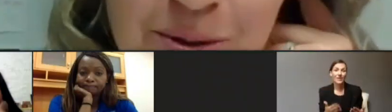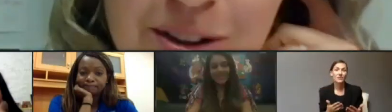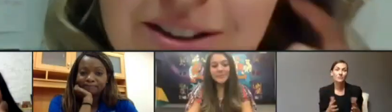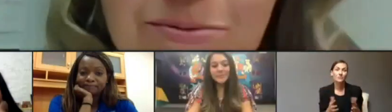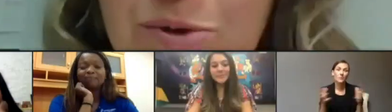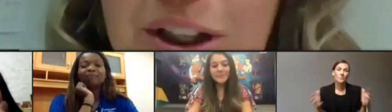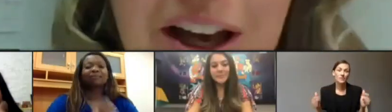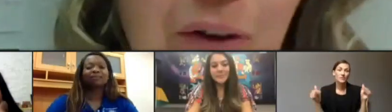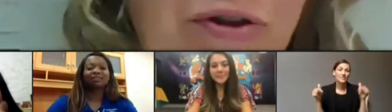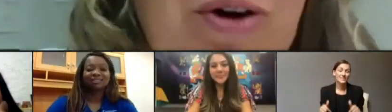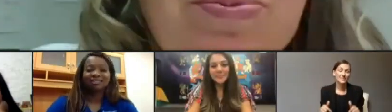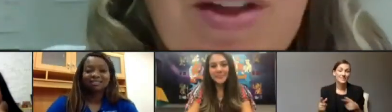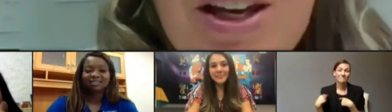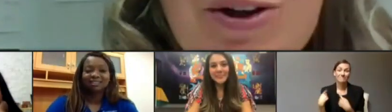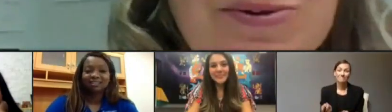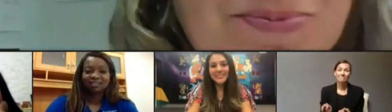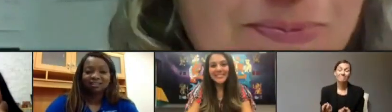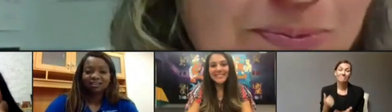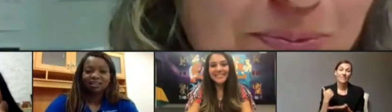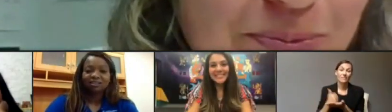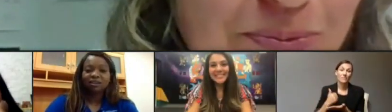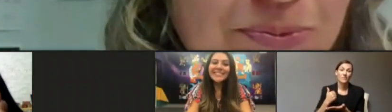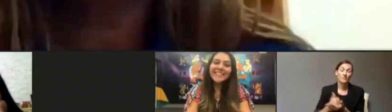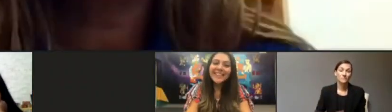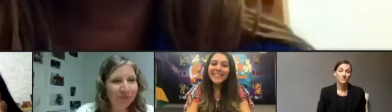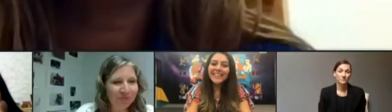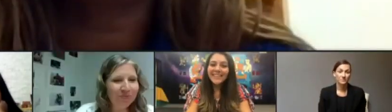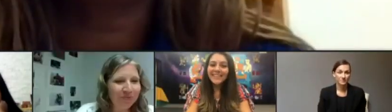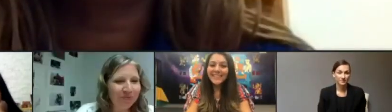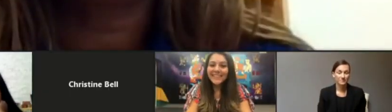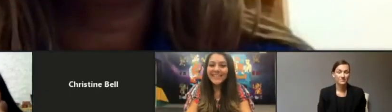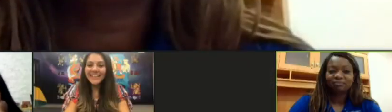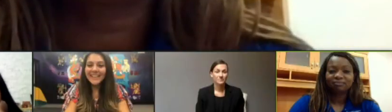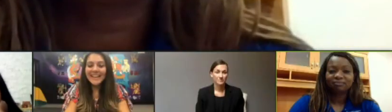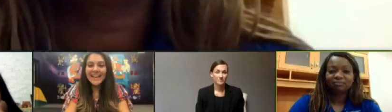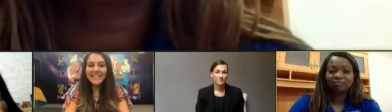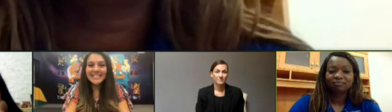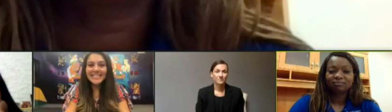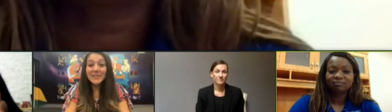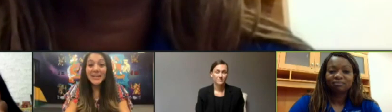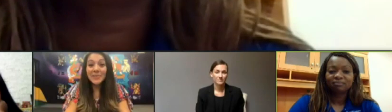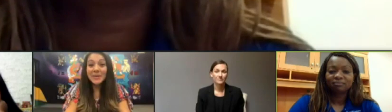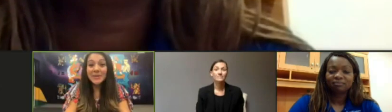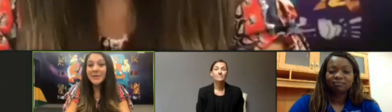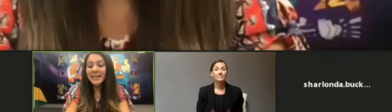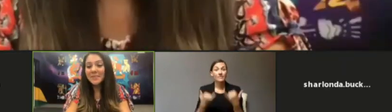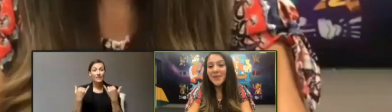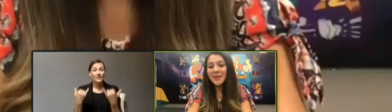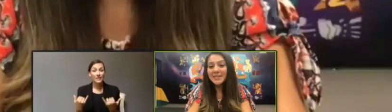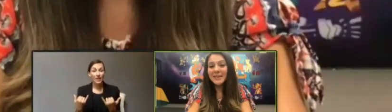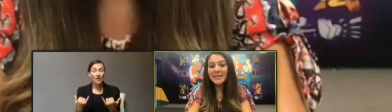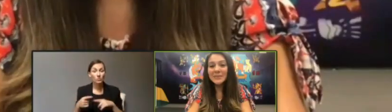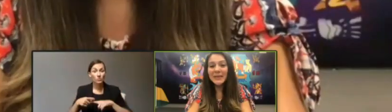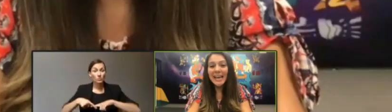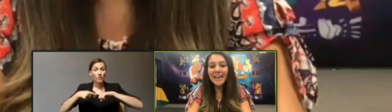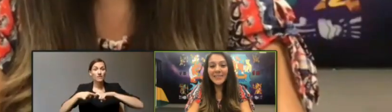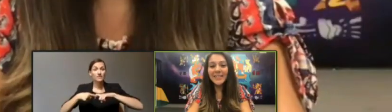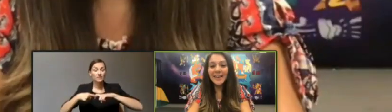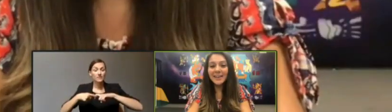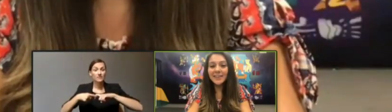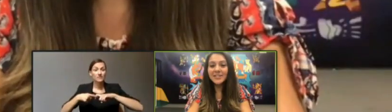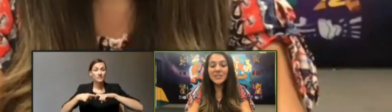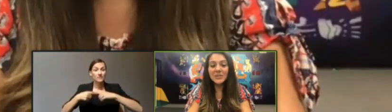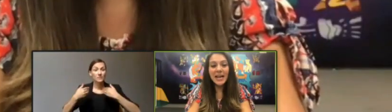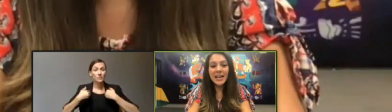was really helpful. Thank you. Thank you. Thank you, guys. So now we're going to go ahead and pause, because we have